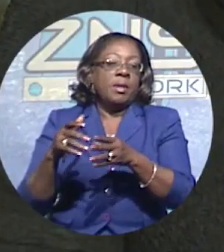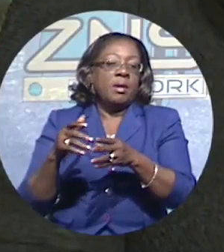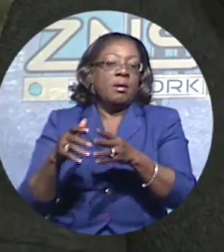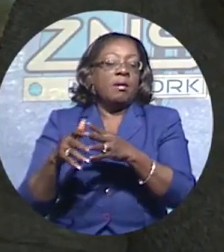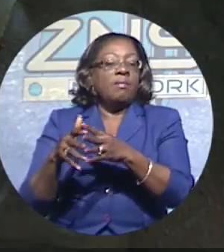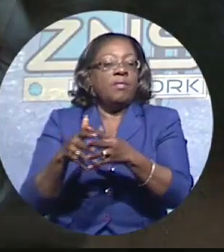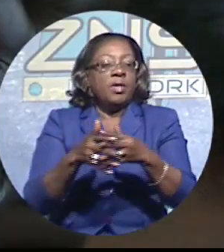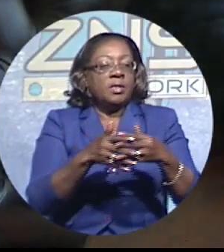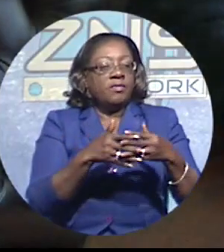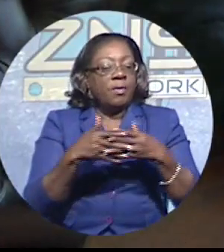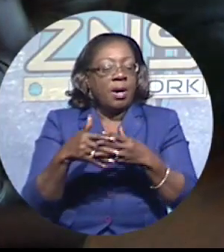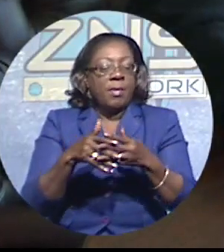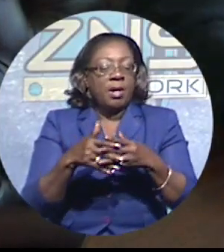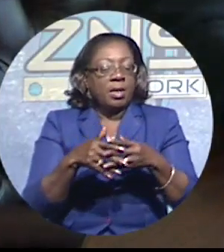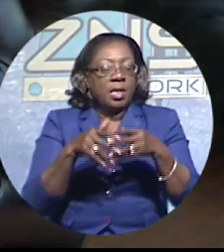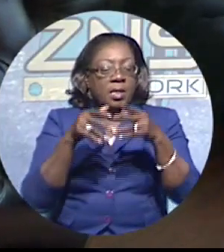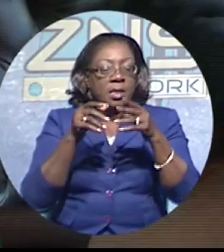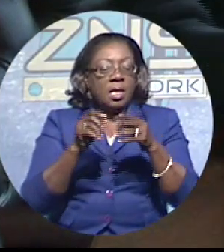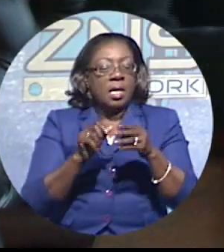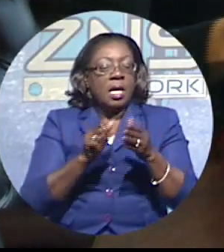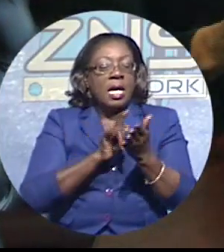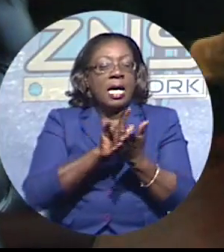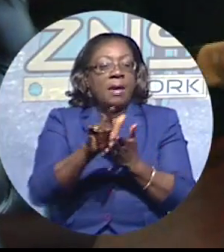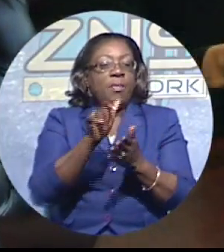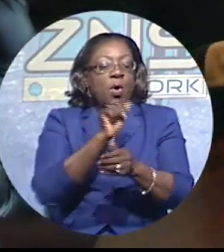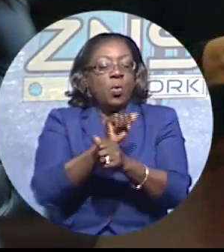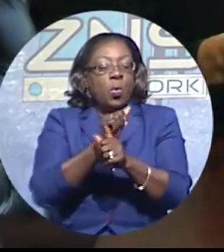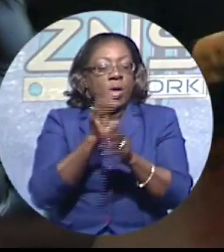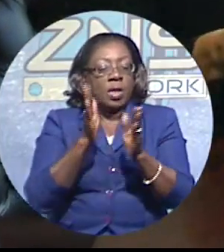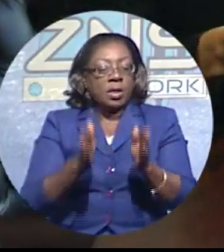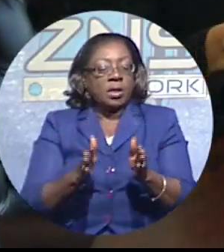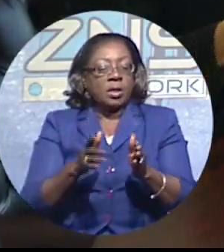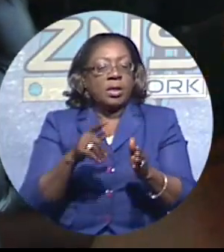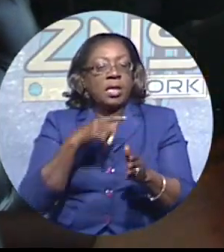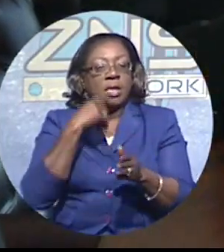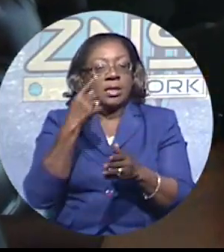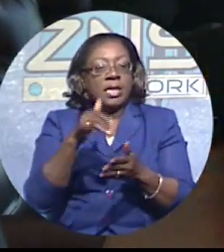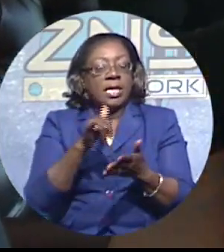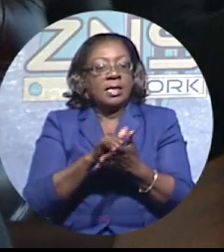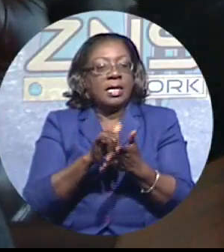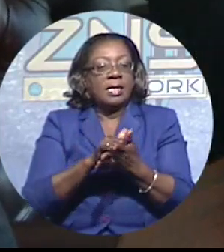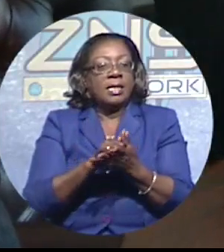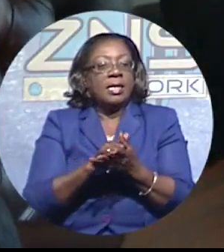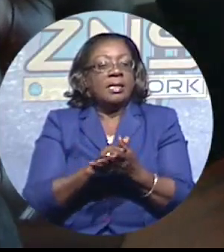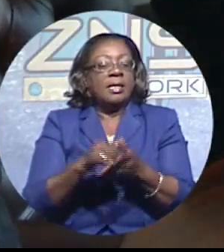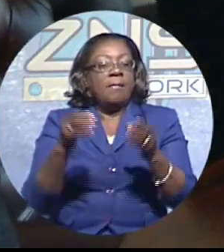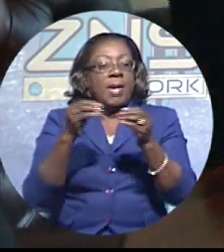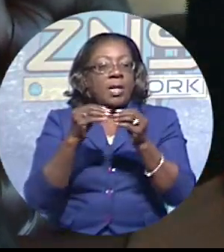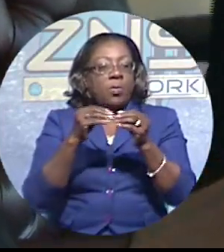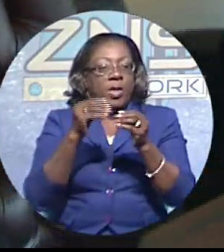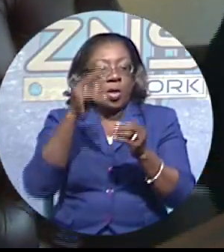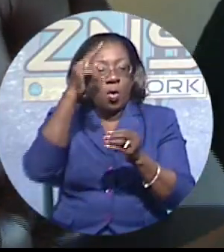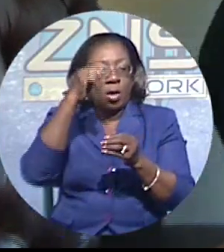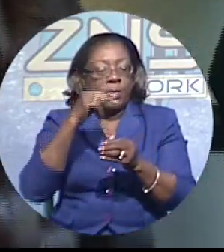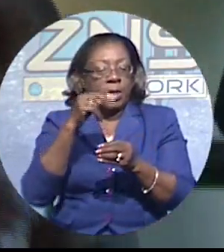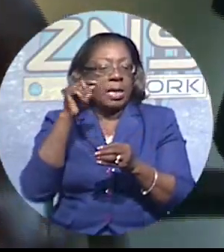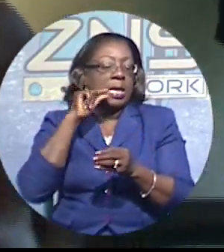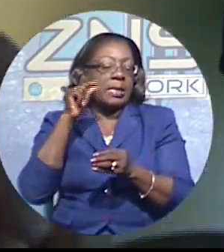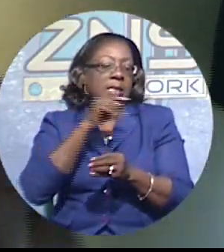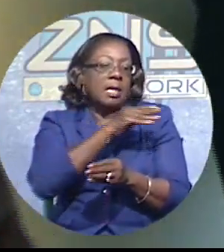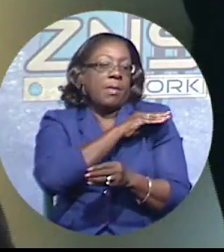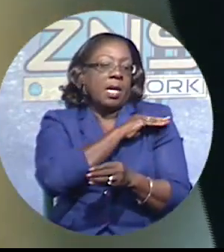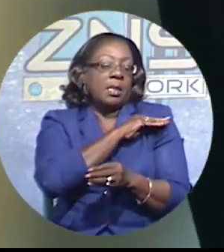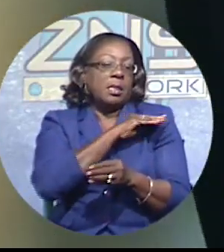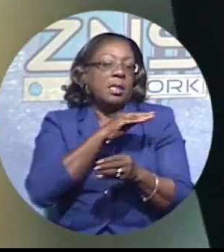TSA officials, who are led by the USA Transport and Security Administrator, Mr. John Pistol, met with the Honorable Glennis Hannah-Martin